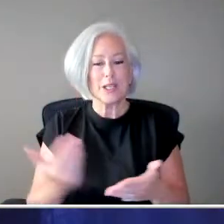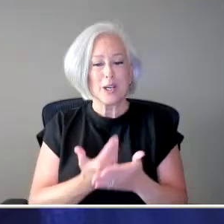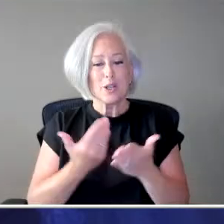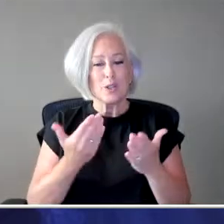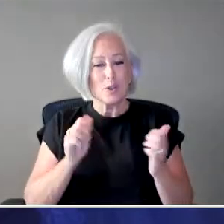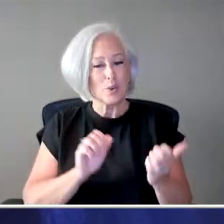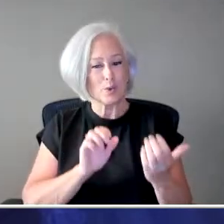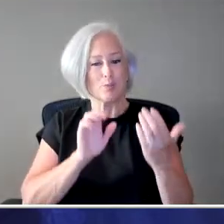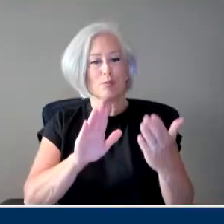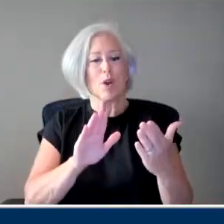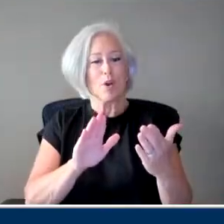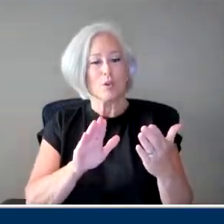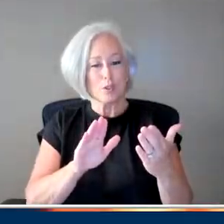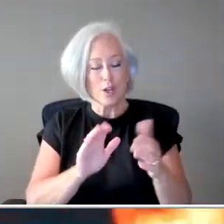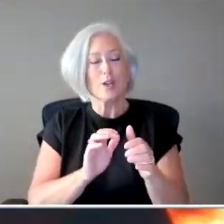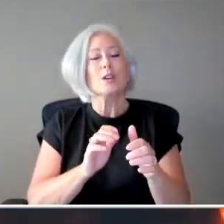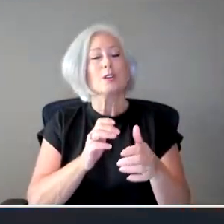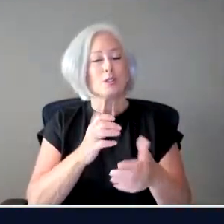patients themselves.